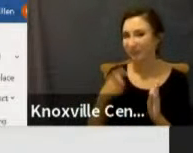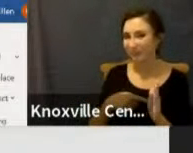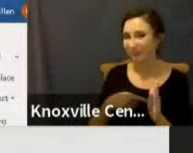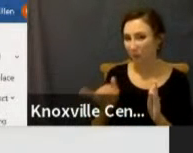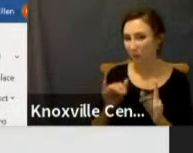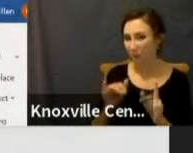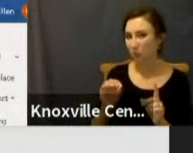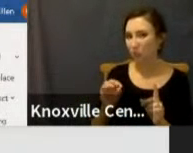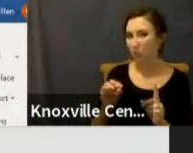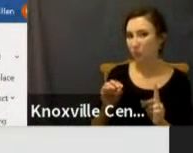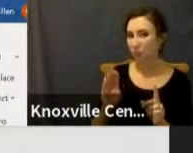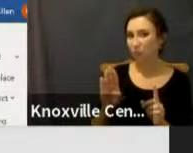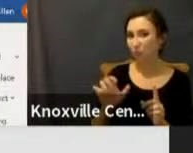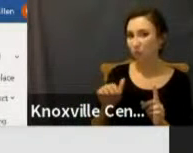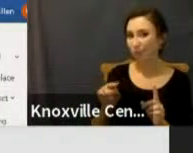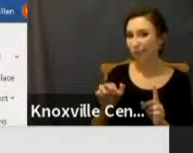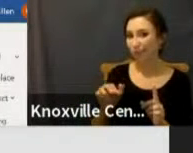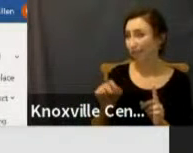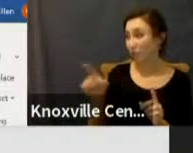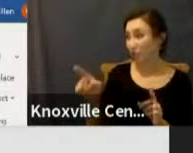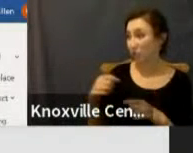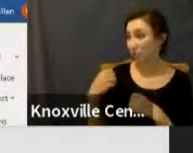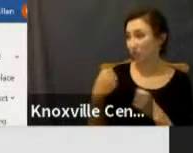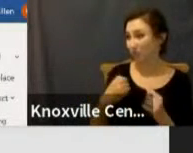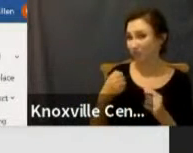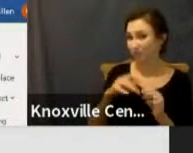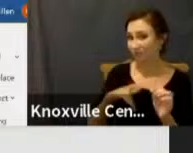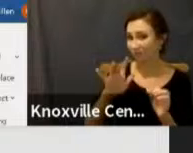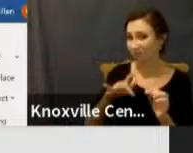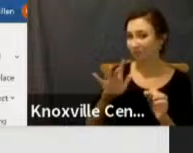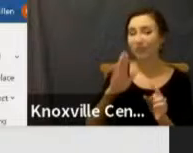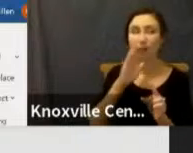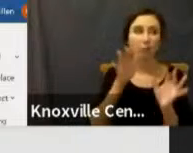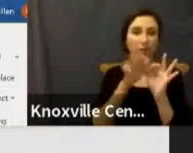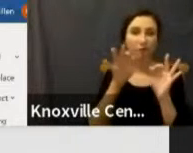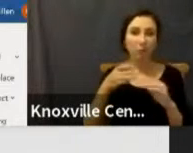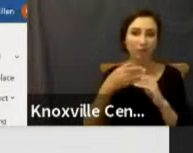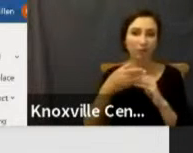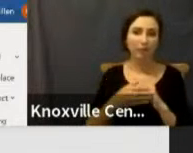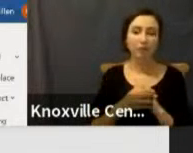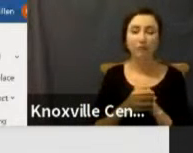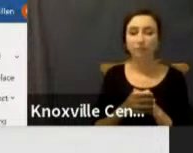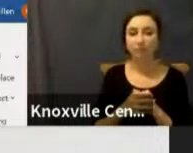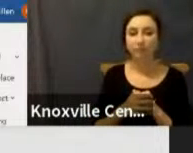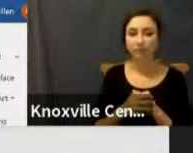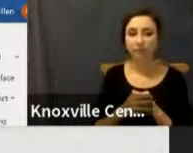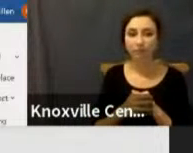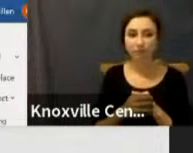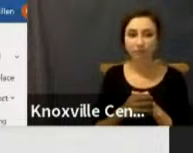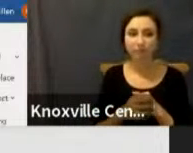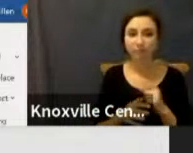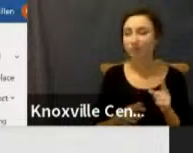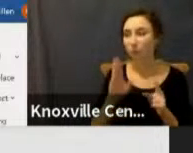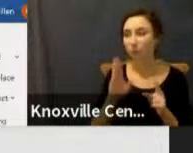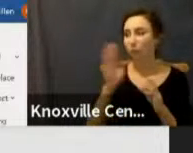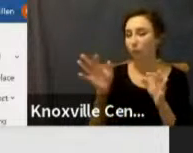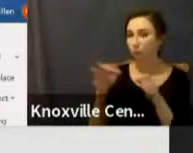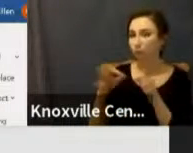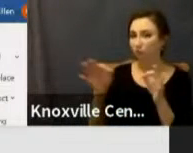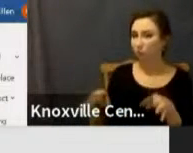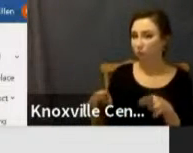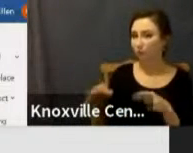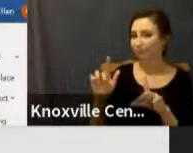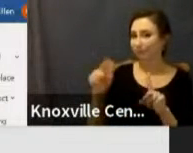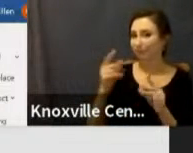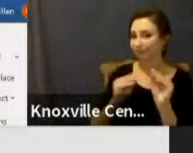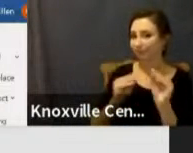So I don't know who's driving. Is Catherine, are you driving? We'll format that after the fact. Okay. This is, We'll get that formatted